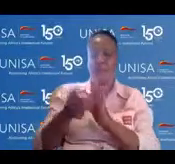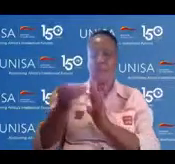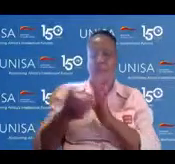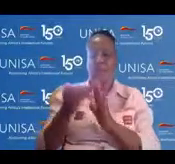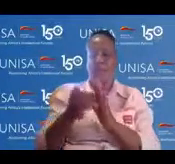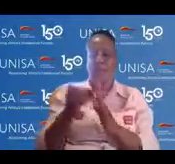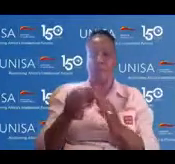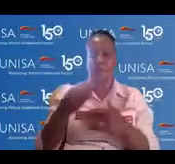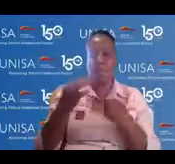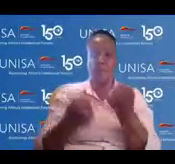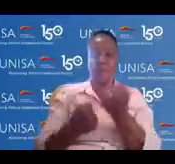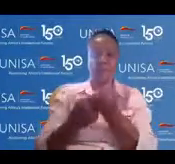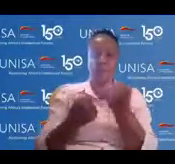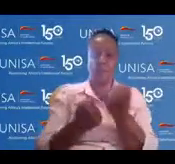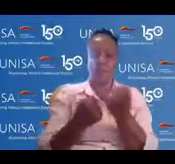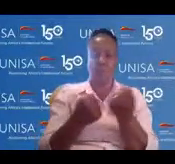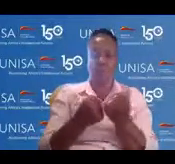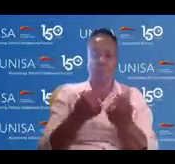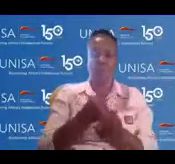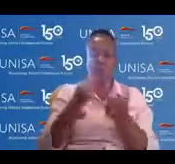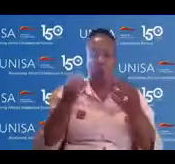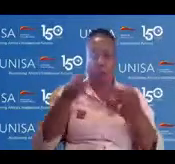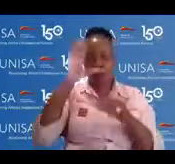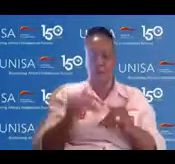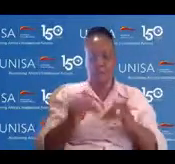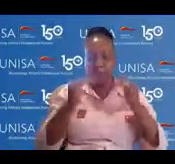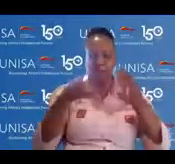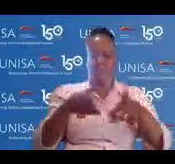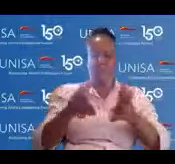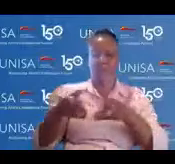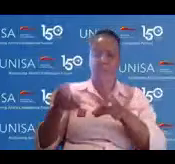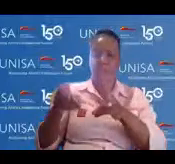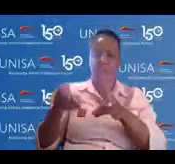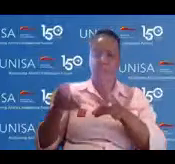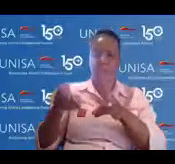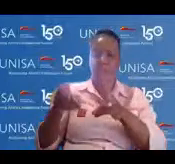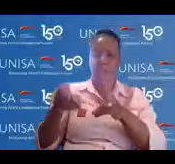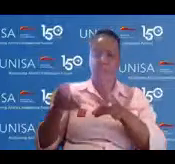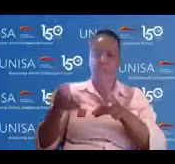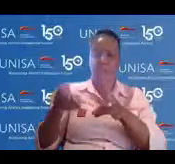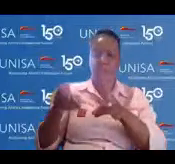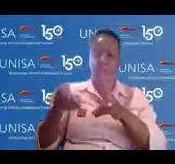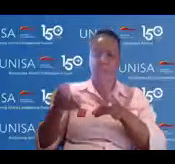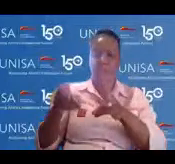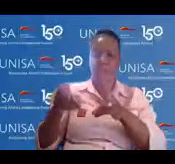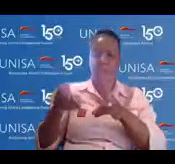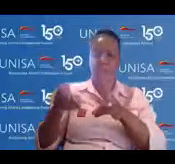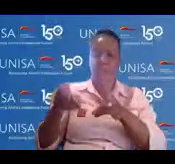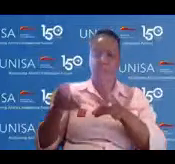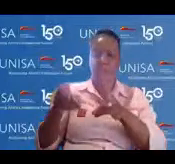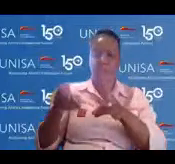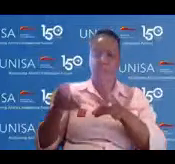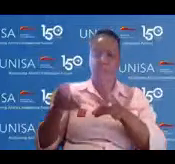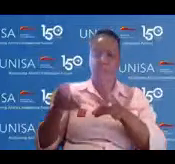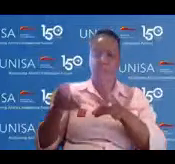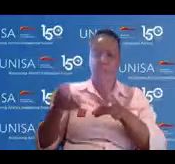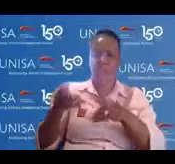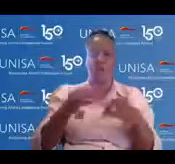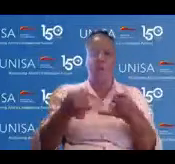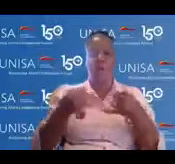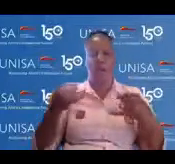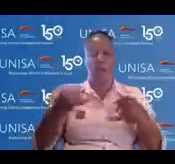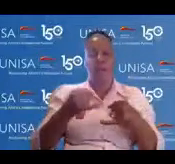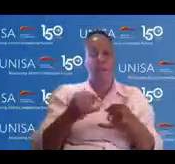your academic journey, our online myExams assistant chat. Our online assistant chat is a